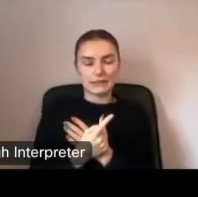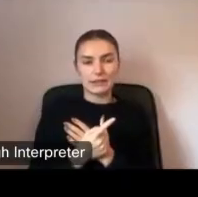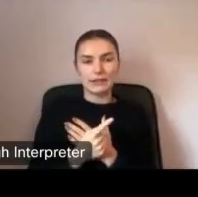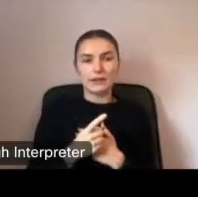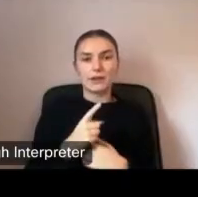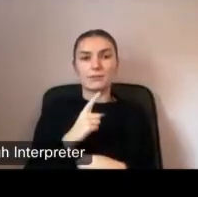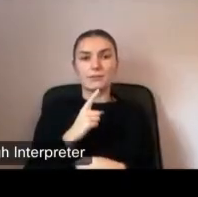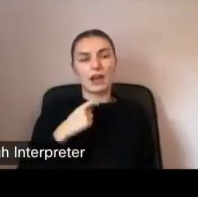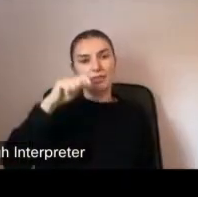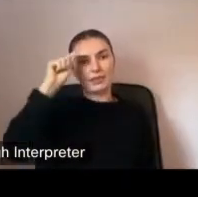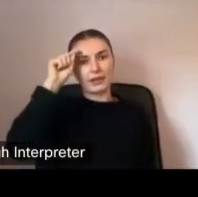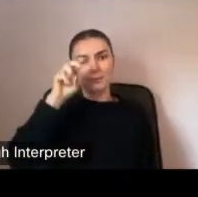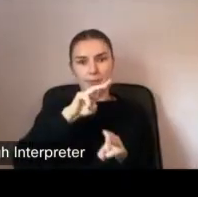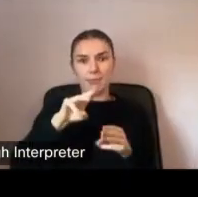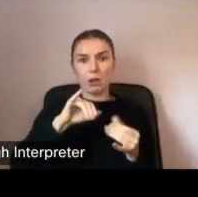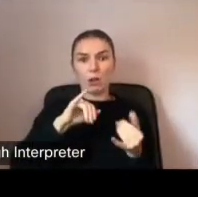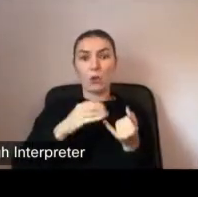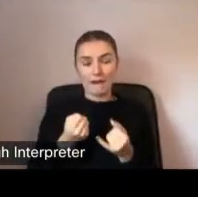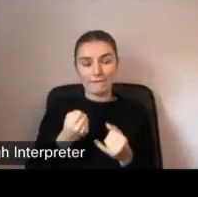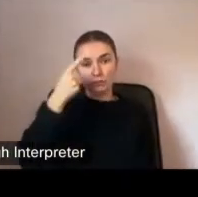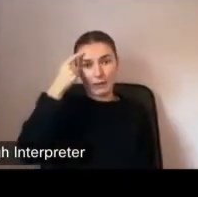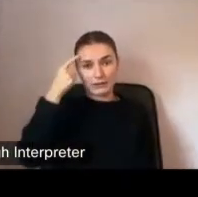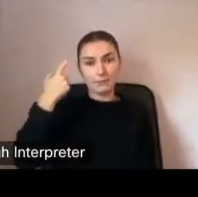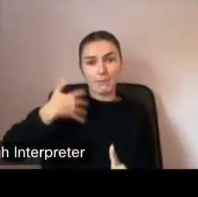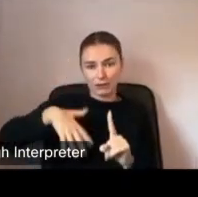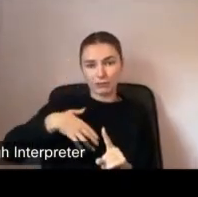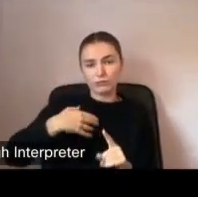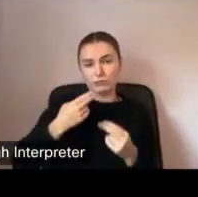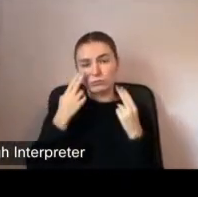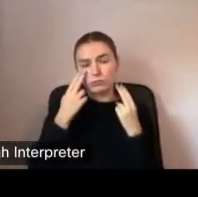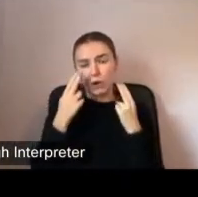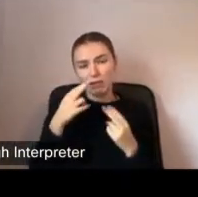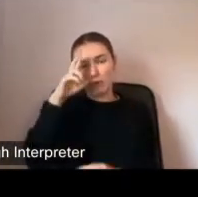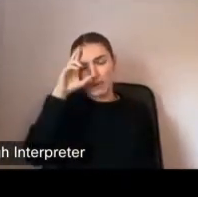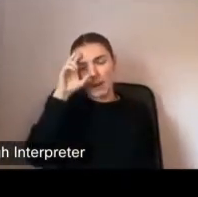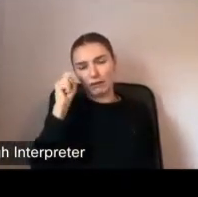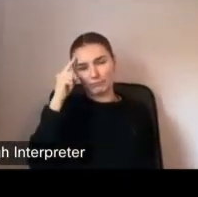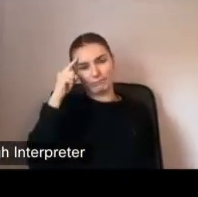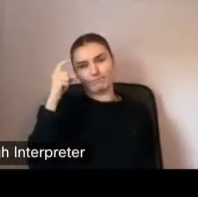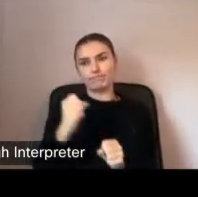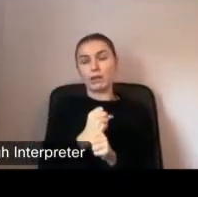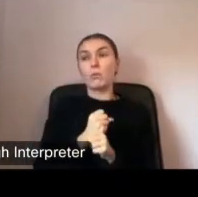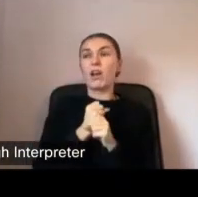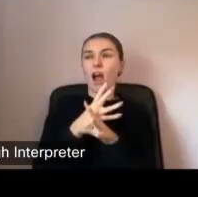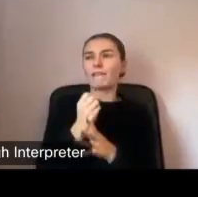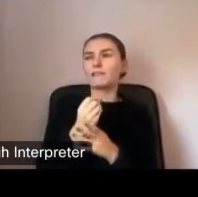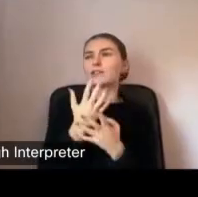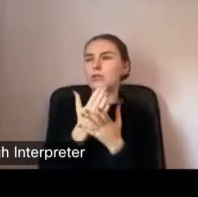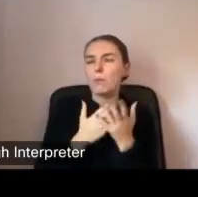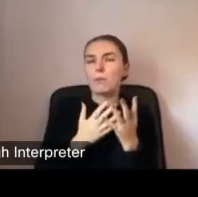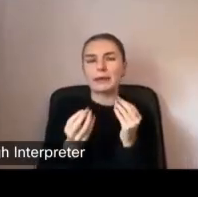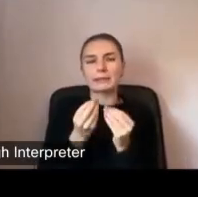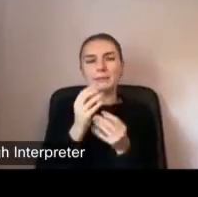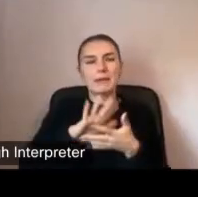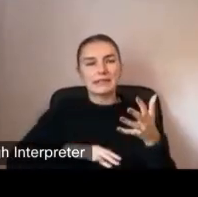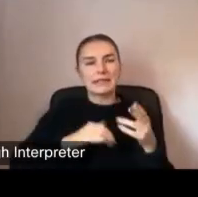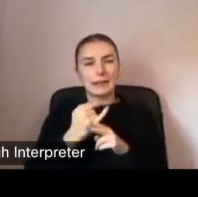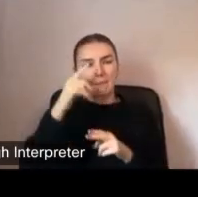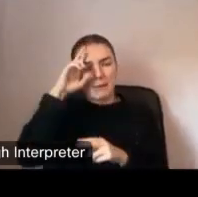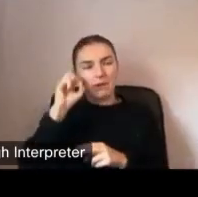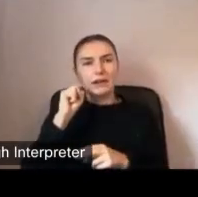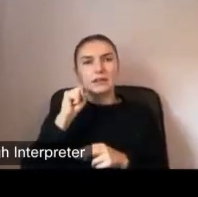I think people who've had traumatic backgrounds tend to remember it. We all have blanks in our memory, and you blank out certain things.